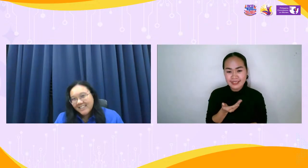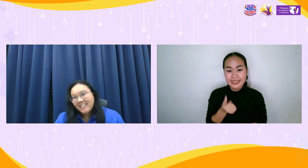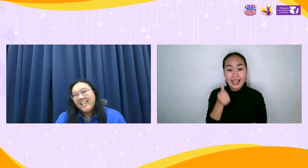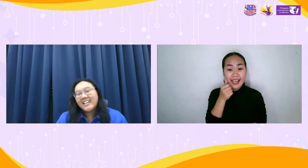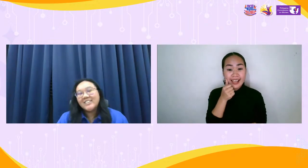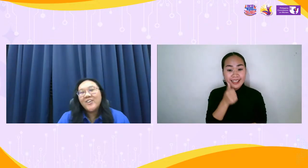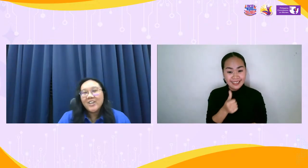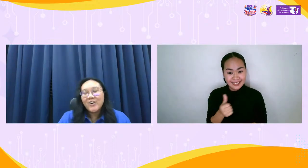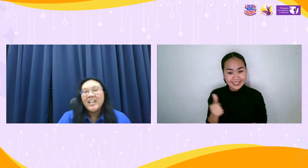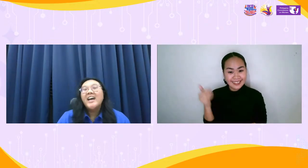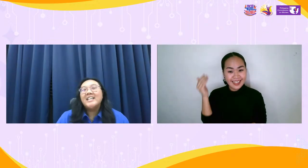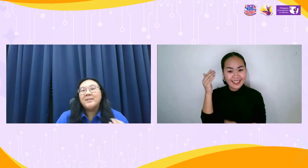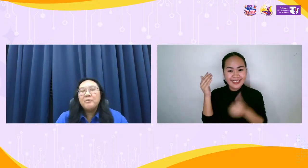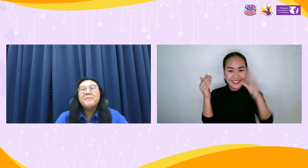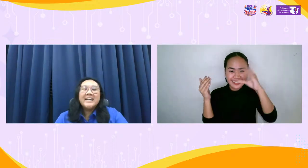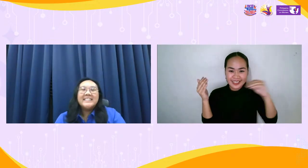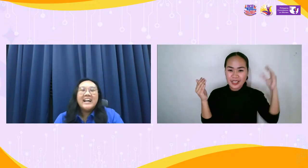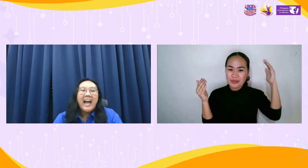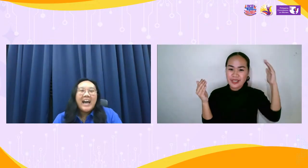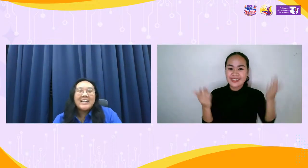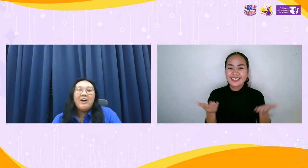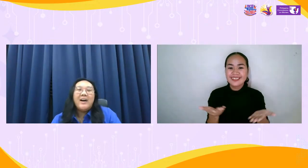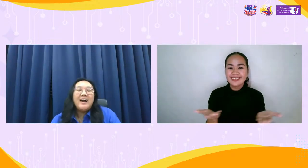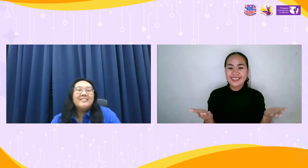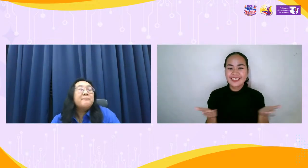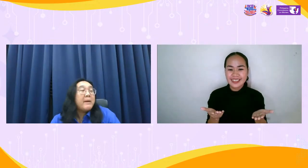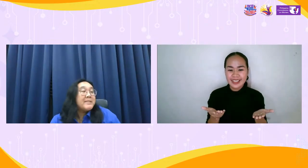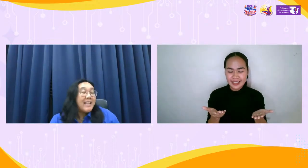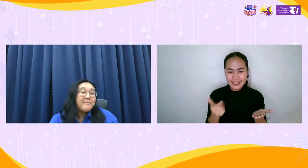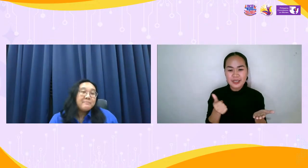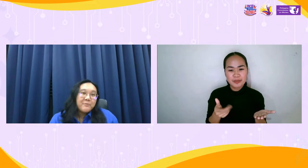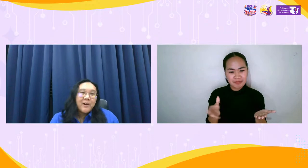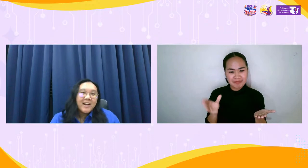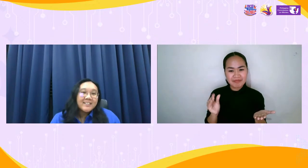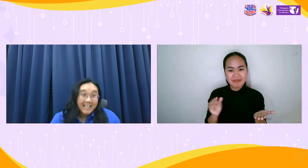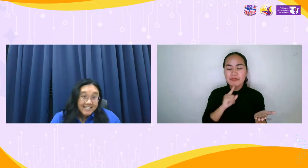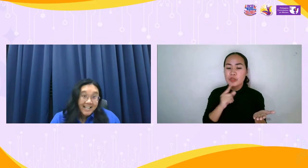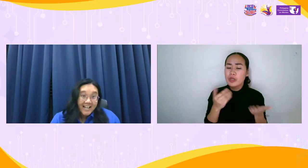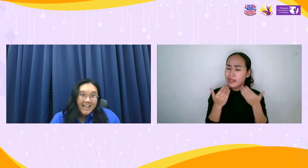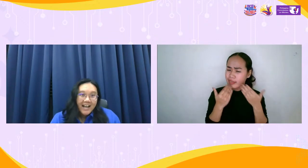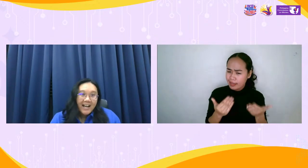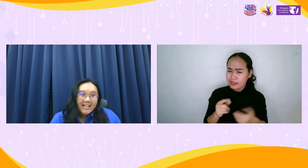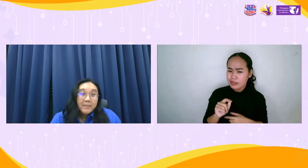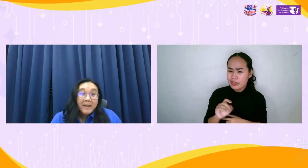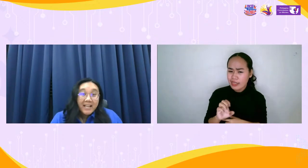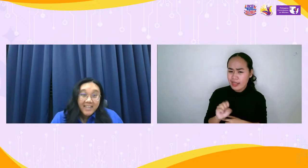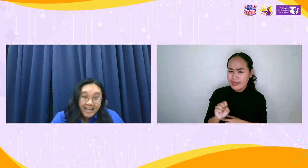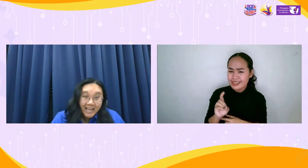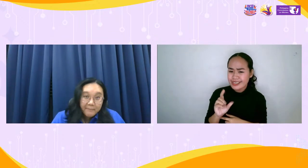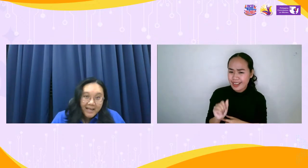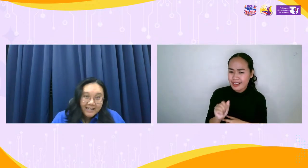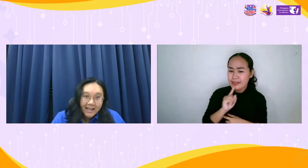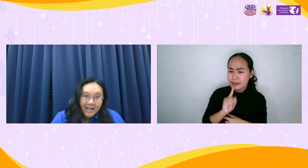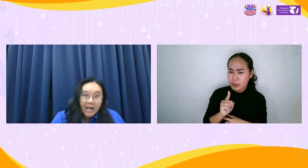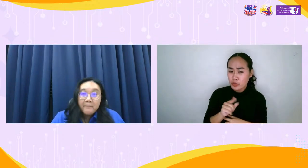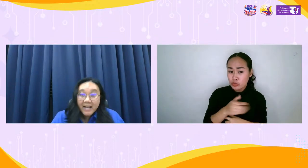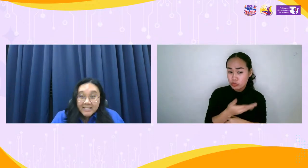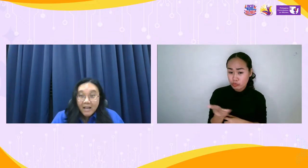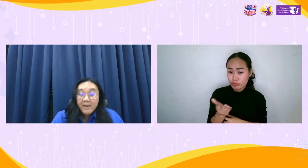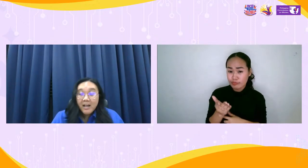pong lahat na narito ngayon, isa pong magandang araw. Nagpapasalamat po ang TESDA sa pag-anyaya